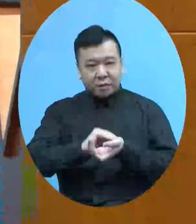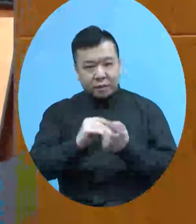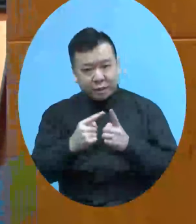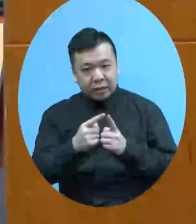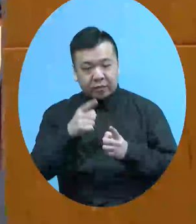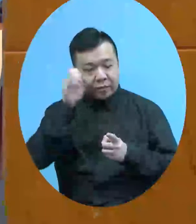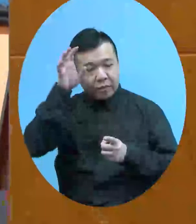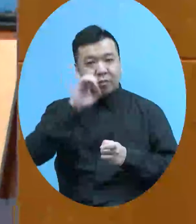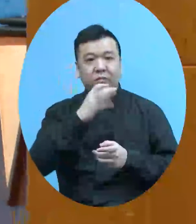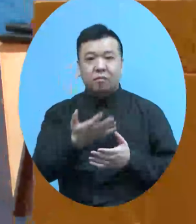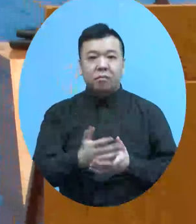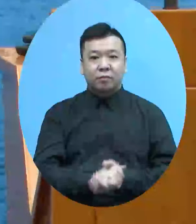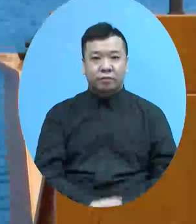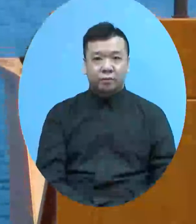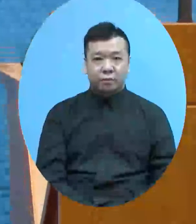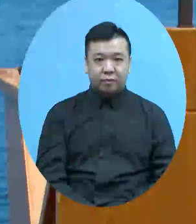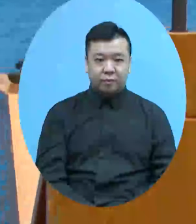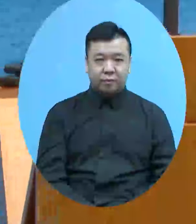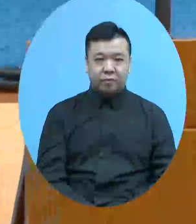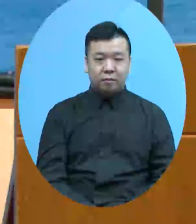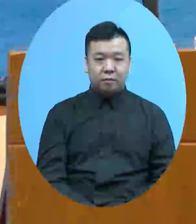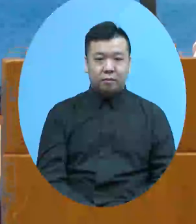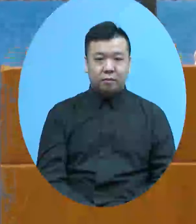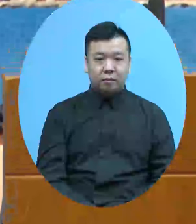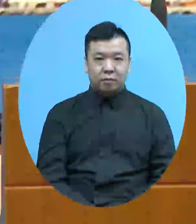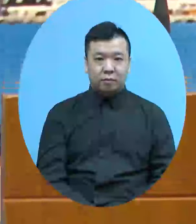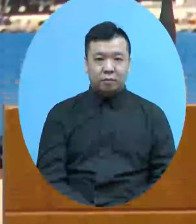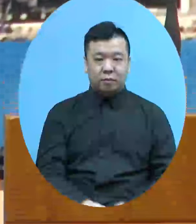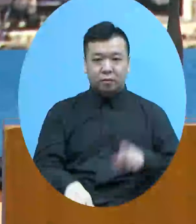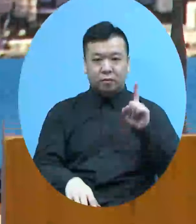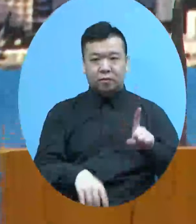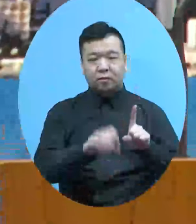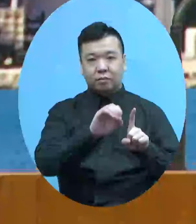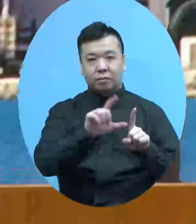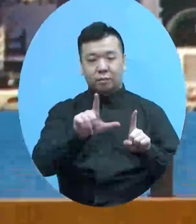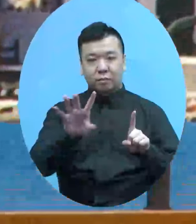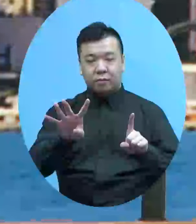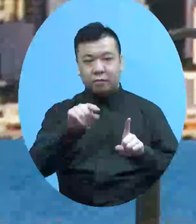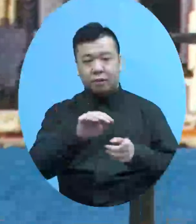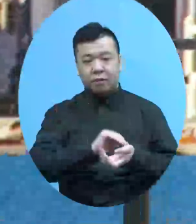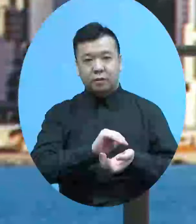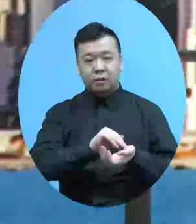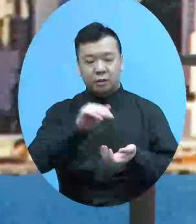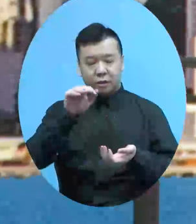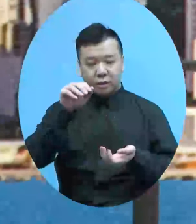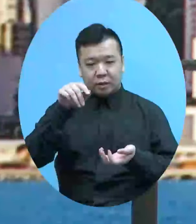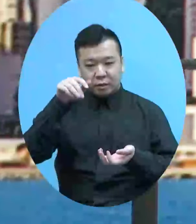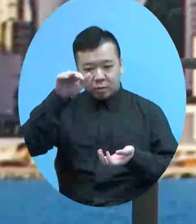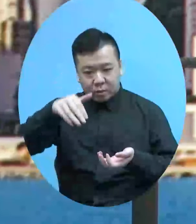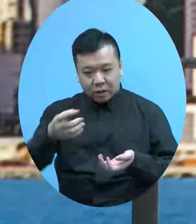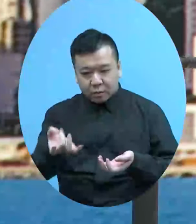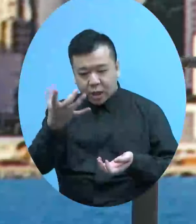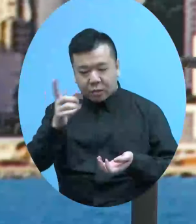The possible source of case 1084 is still under investigation but preliminary we found that